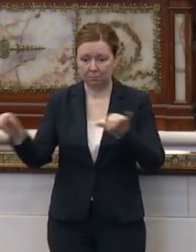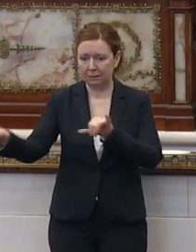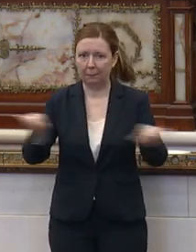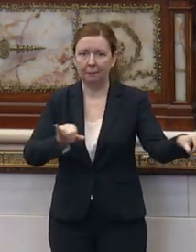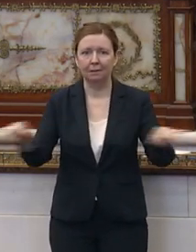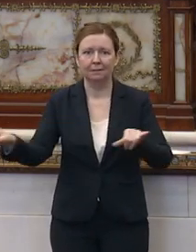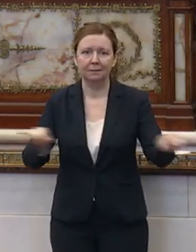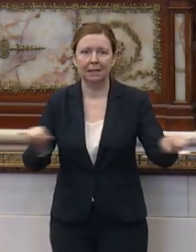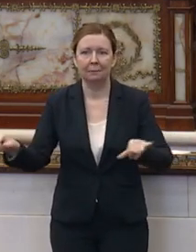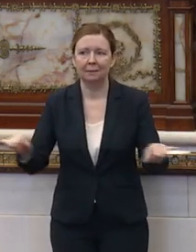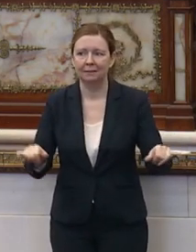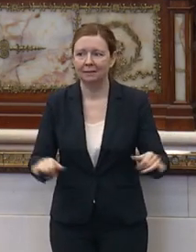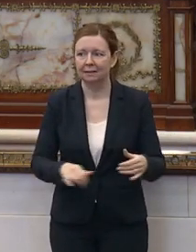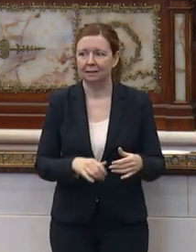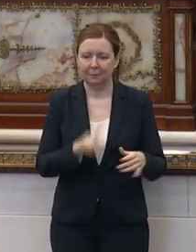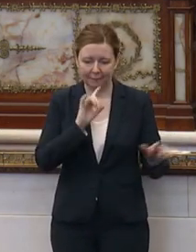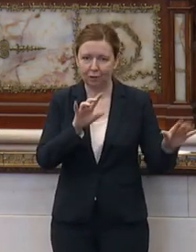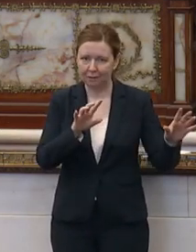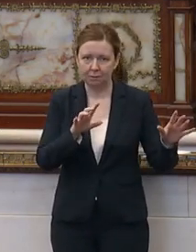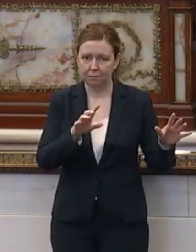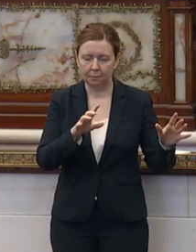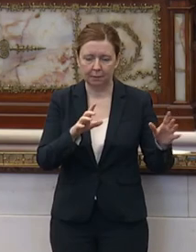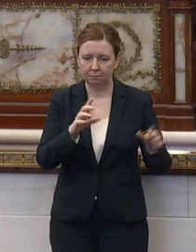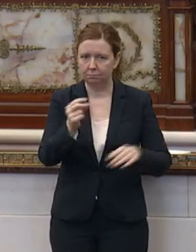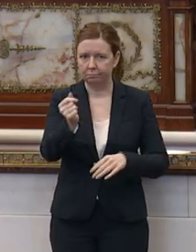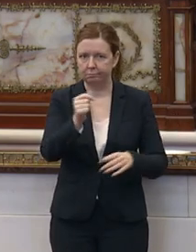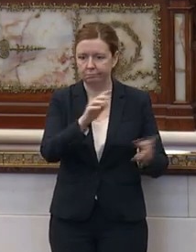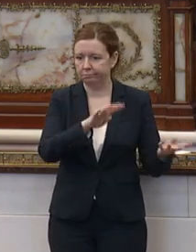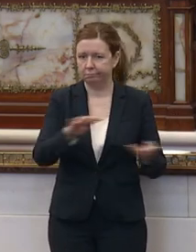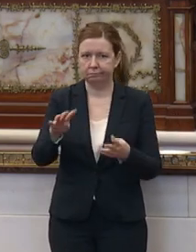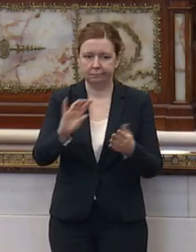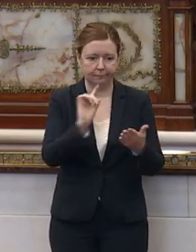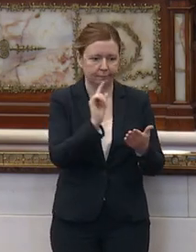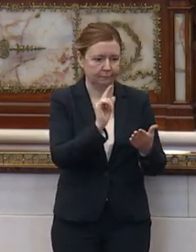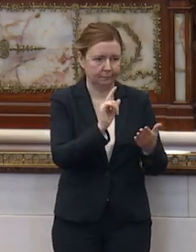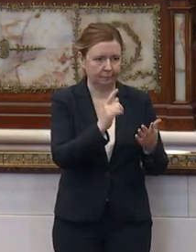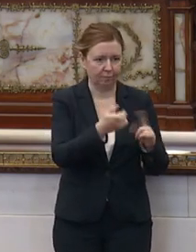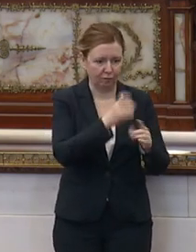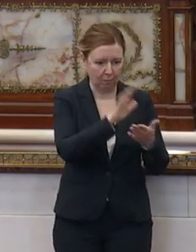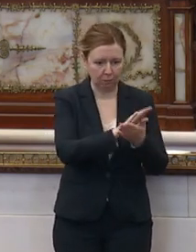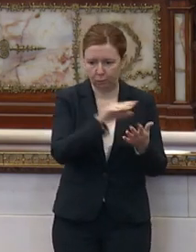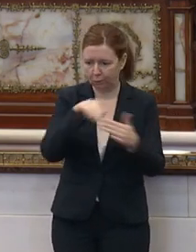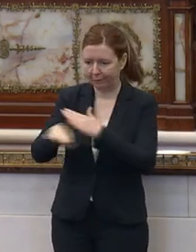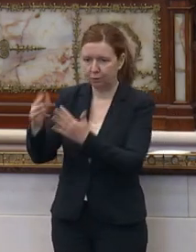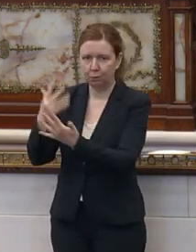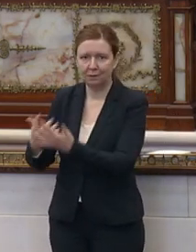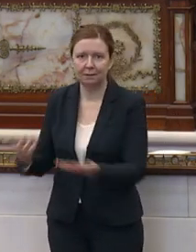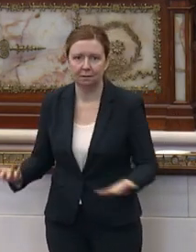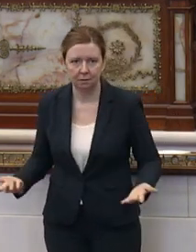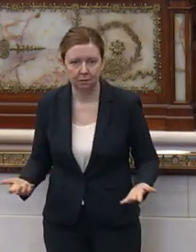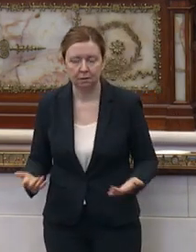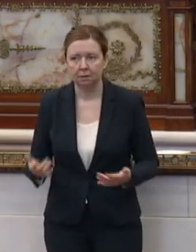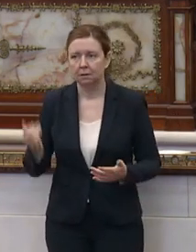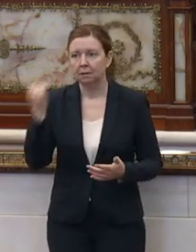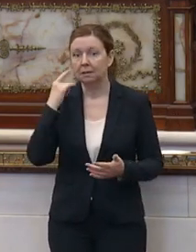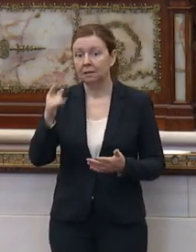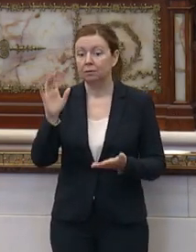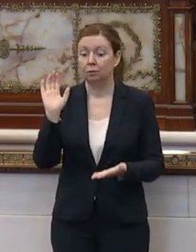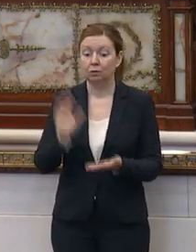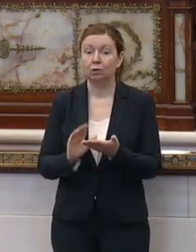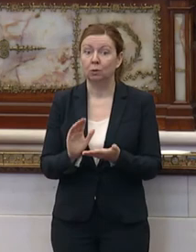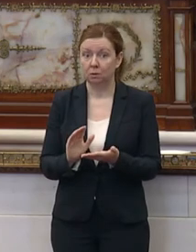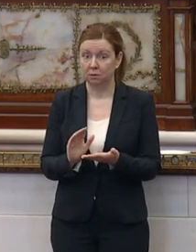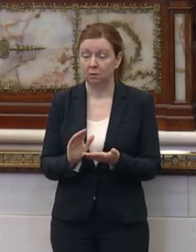synonymous, school to prison pipeline. If you look at the fact that if you